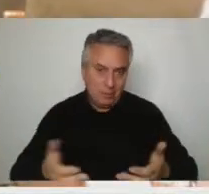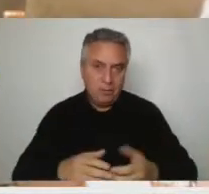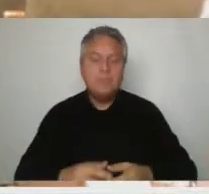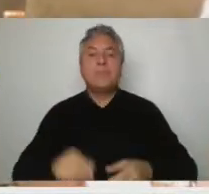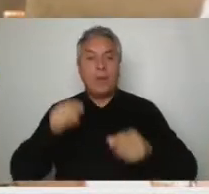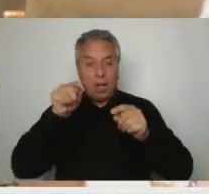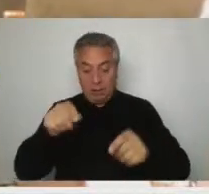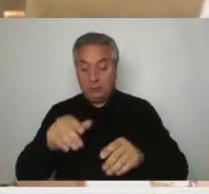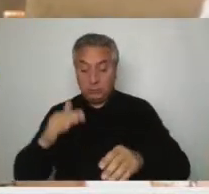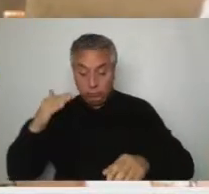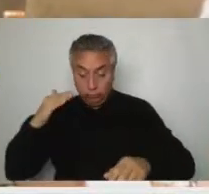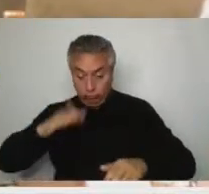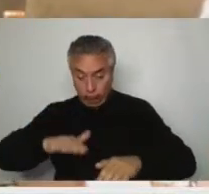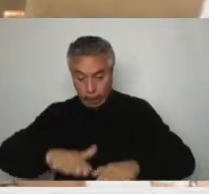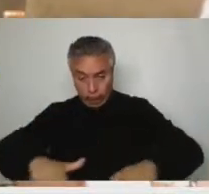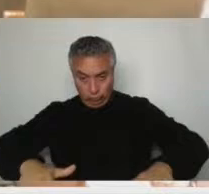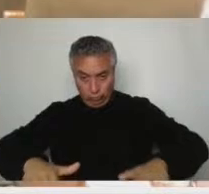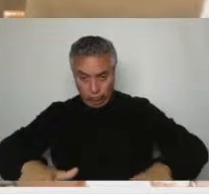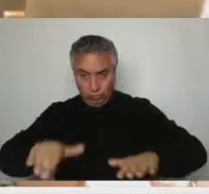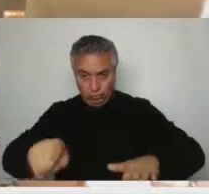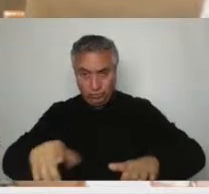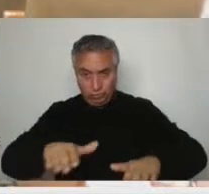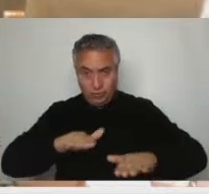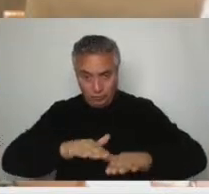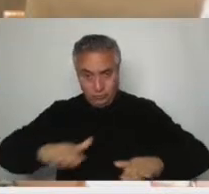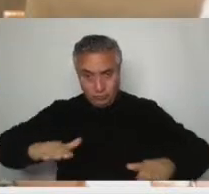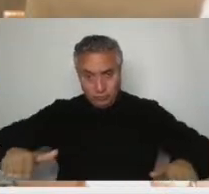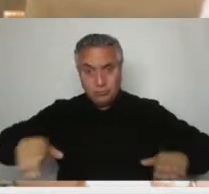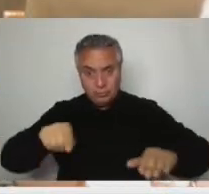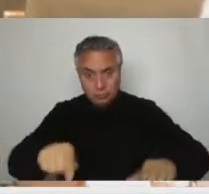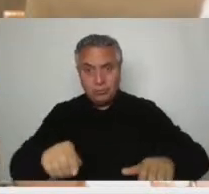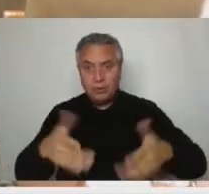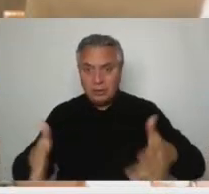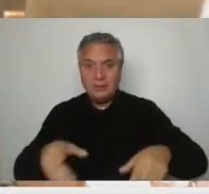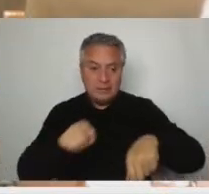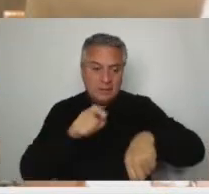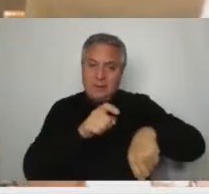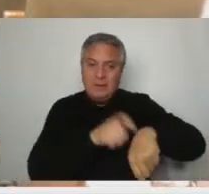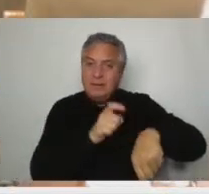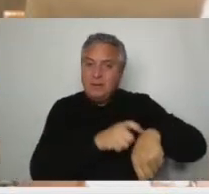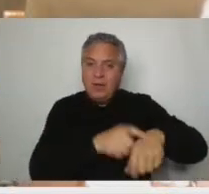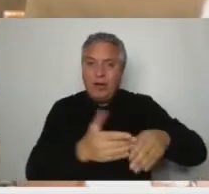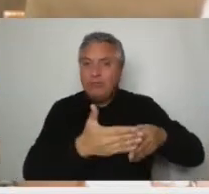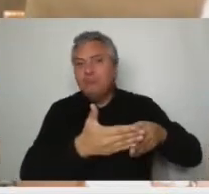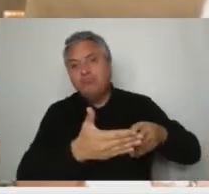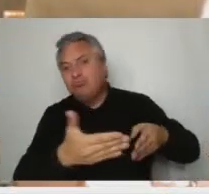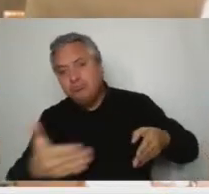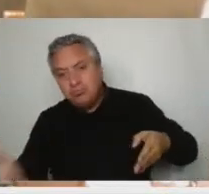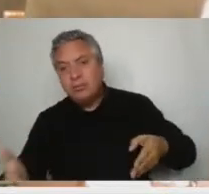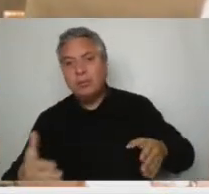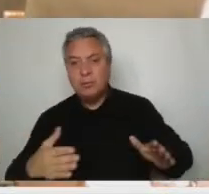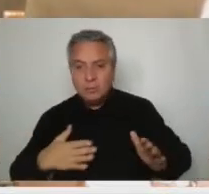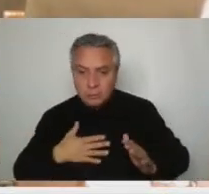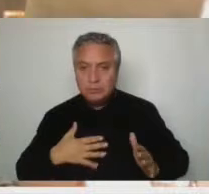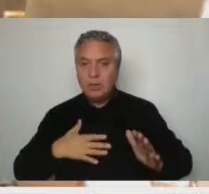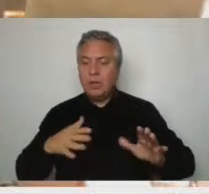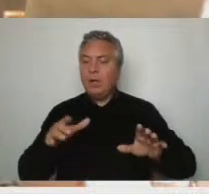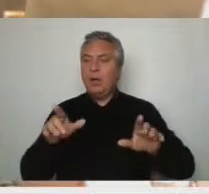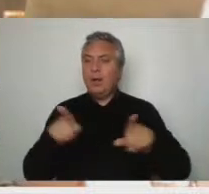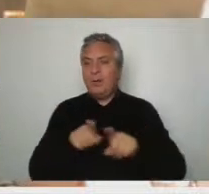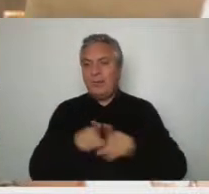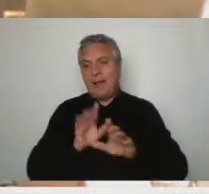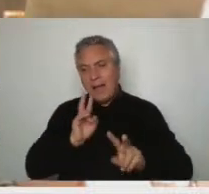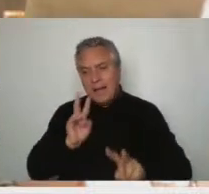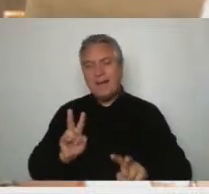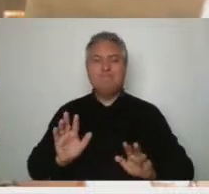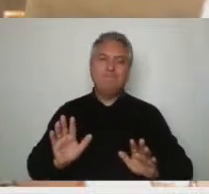For example, you have a child who didn't have early childhood education. Will that child be behind for the rest of his or her life? I don't know about